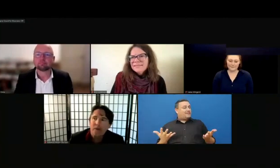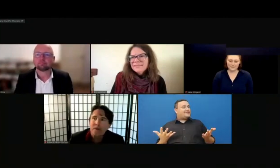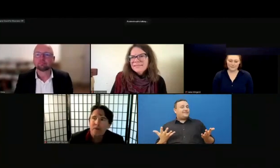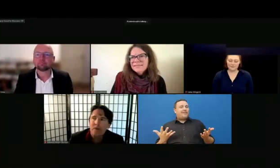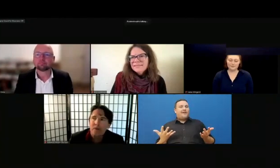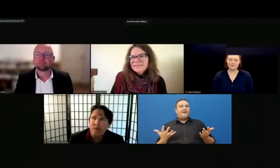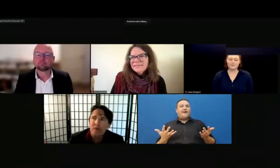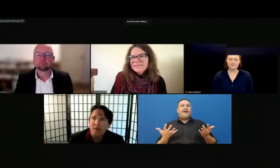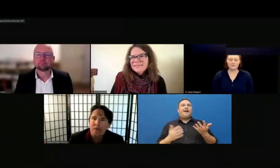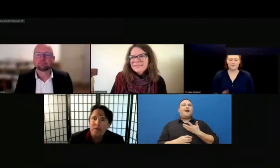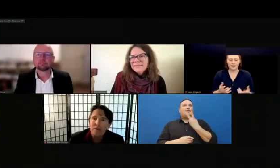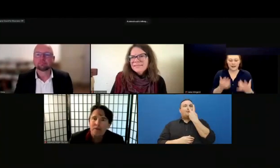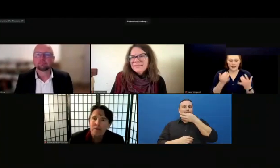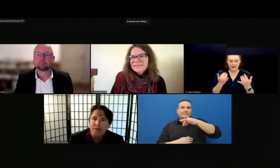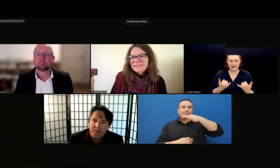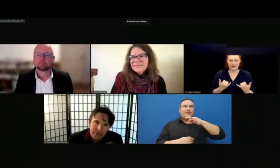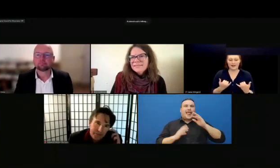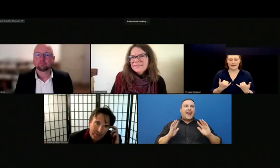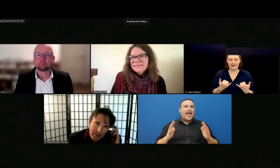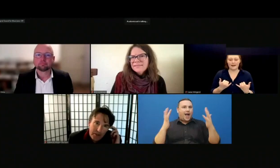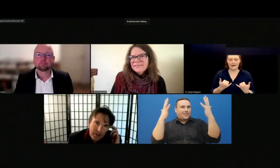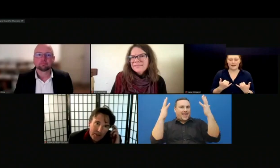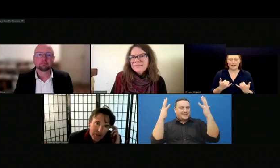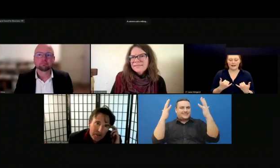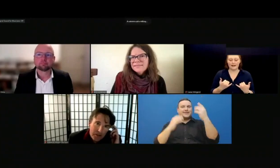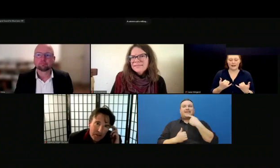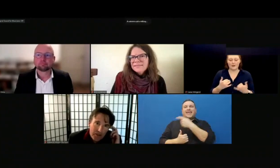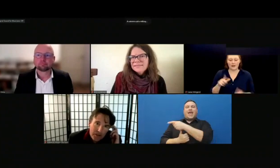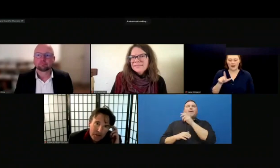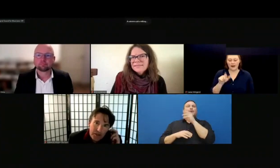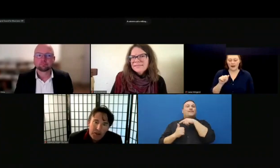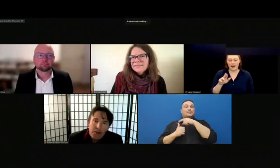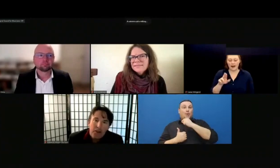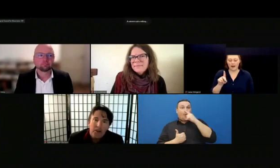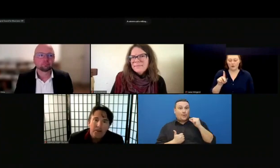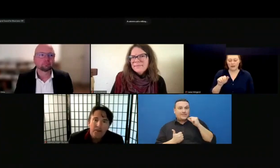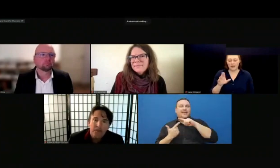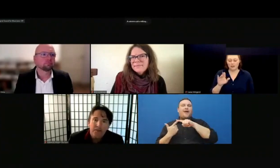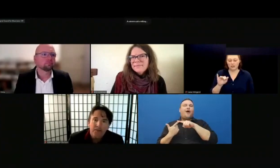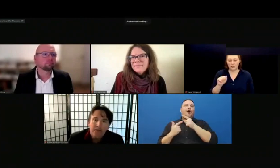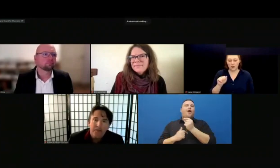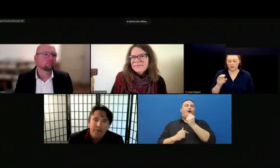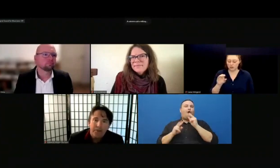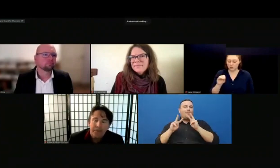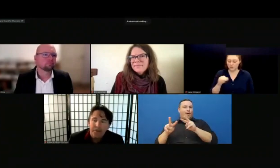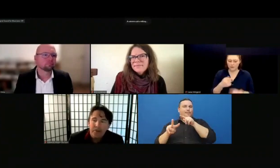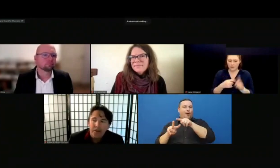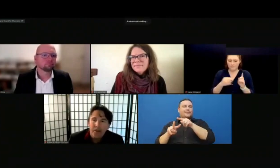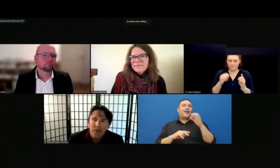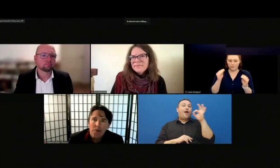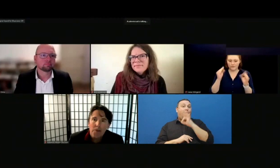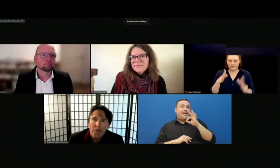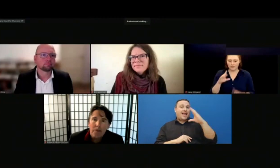And we will now have the laudatio, which will be given by Professor Özürek and by the co-promoter, Dr.